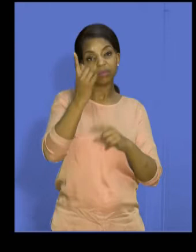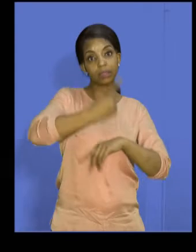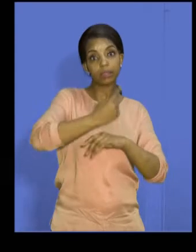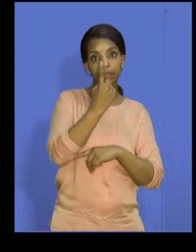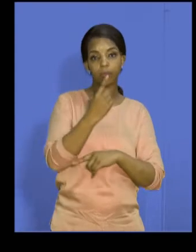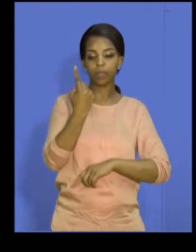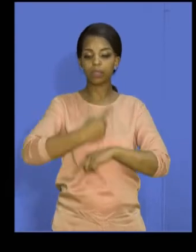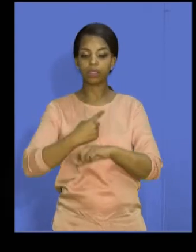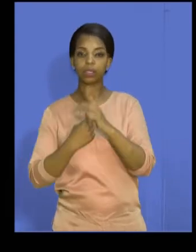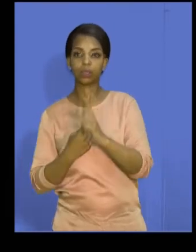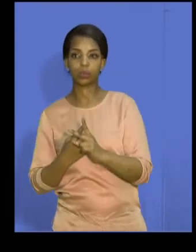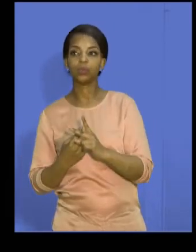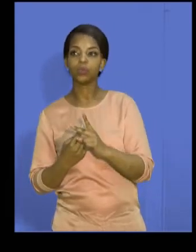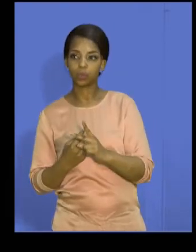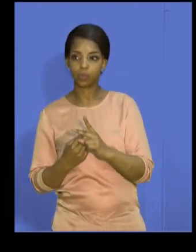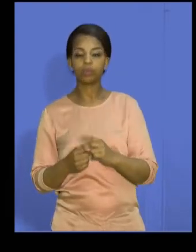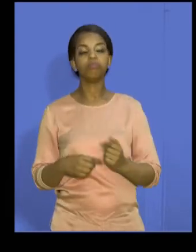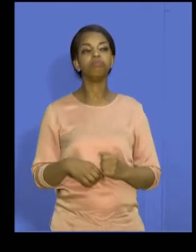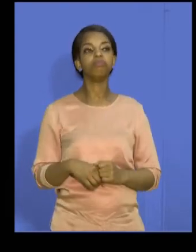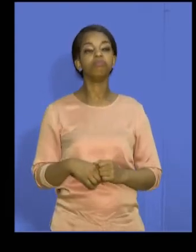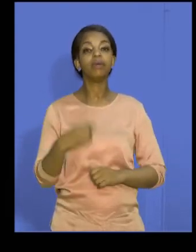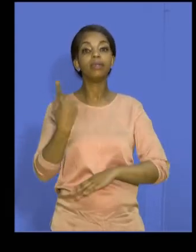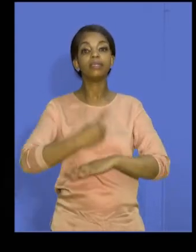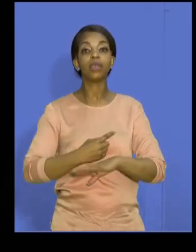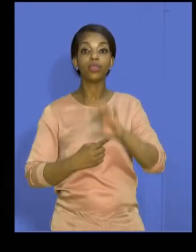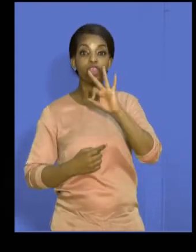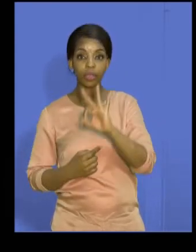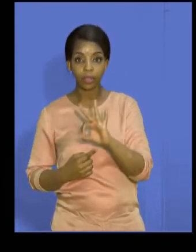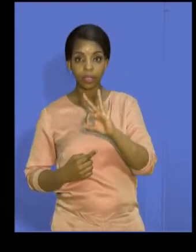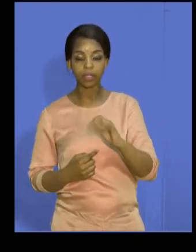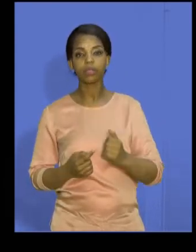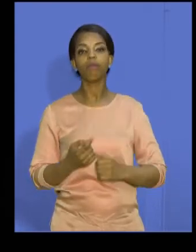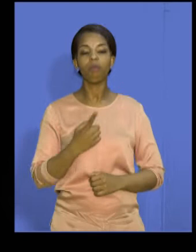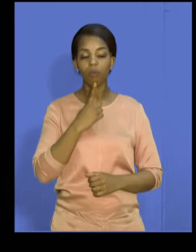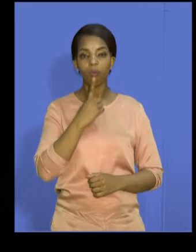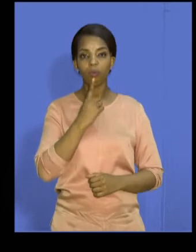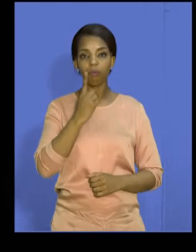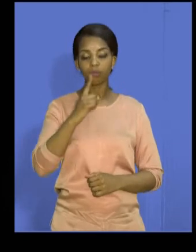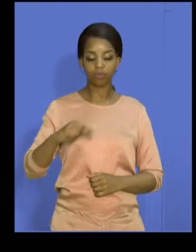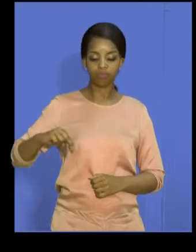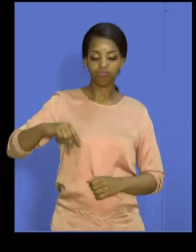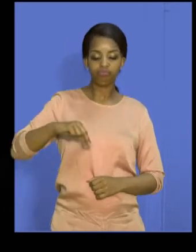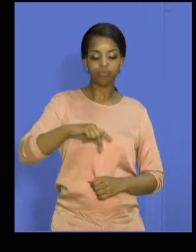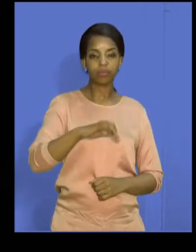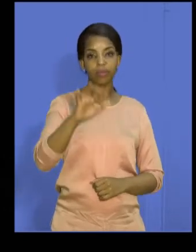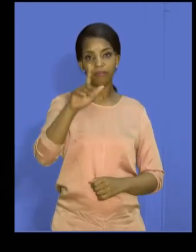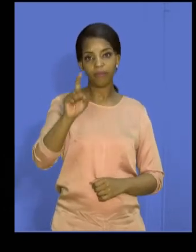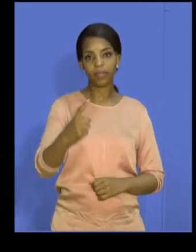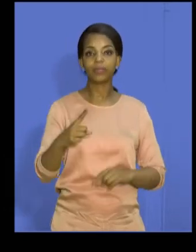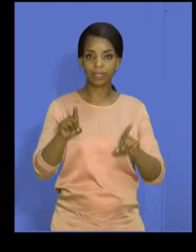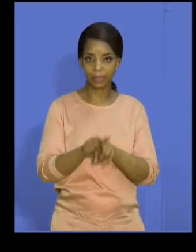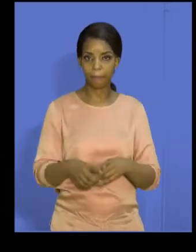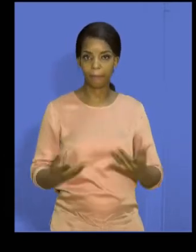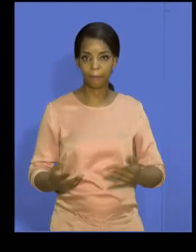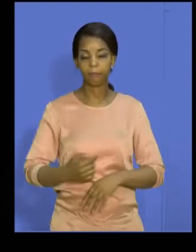walked? Day 3, you look at, they walk 5,000 steps as well. Day 4,